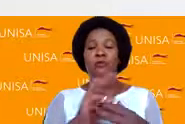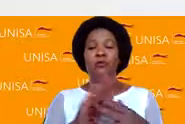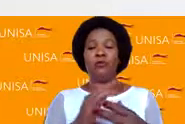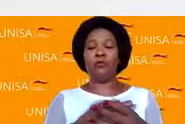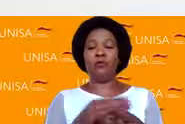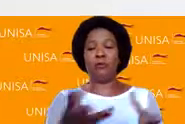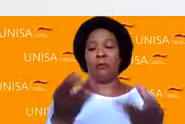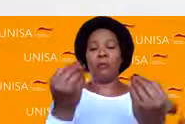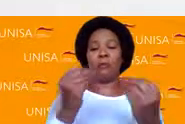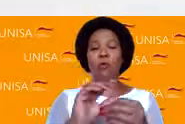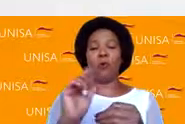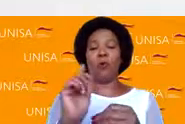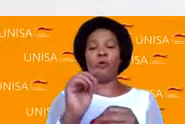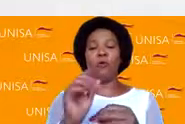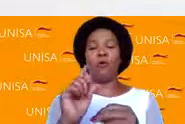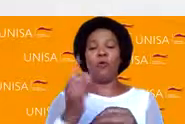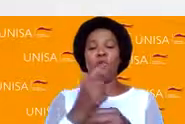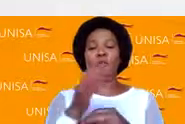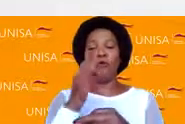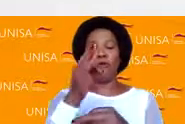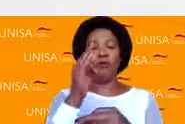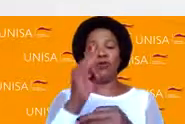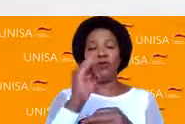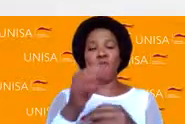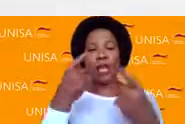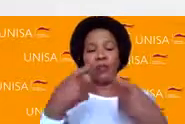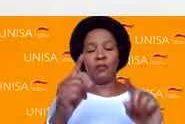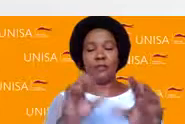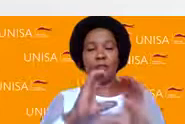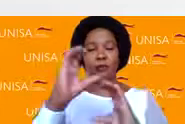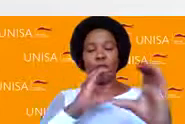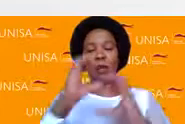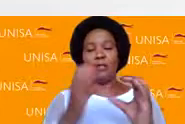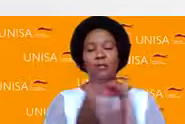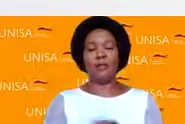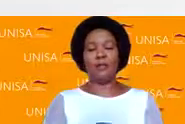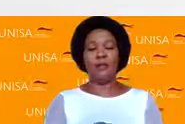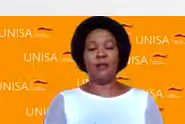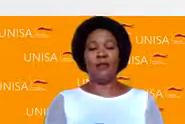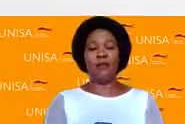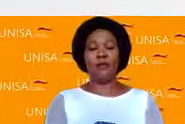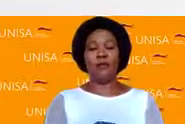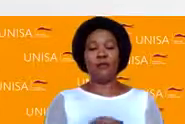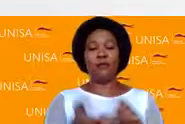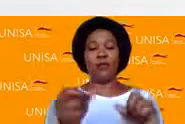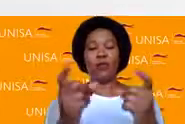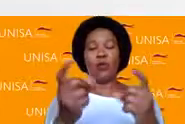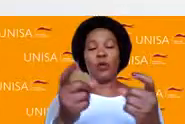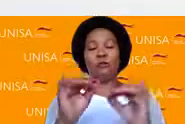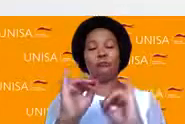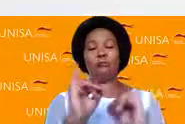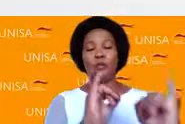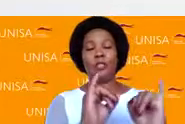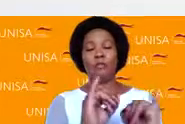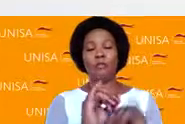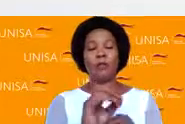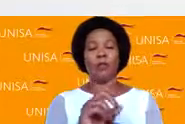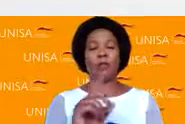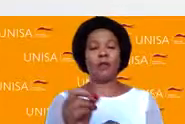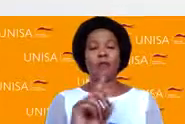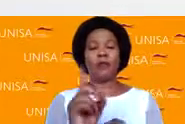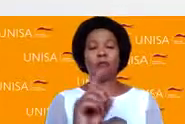future announcements and communication. So just a quick introduction. So what is it that when we talk